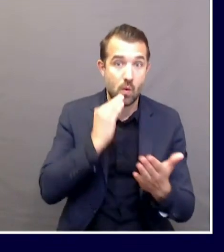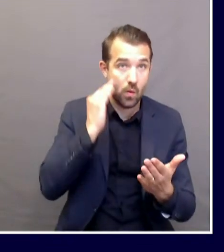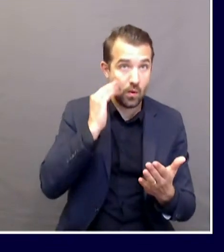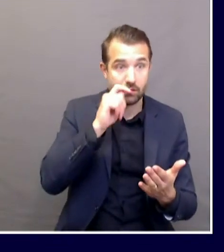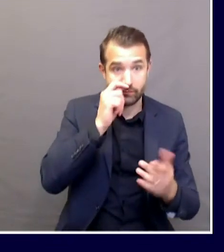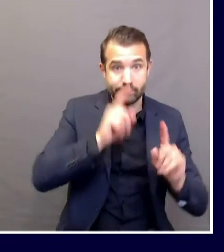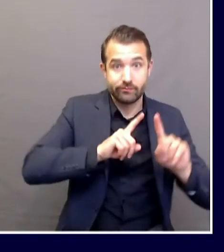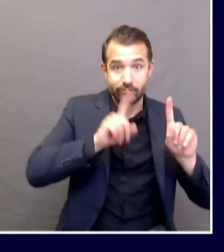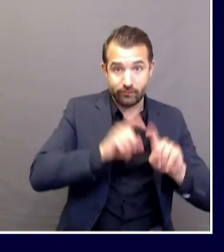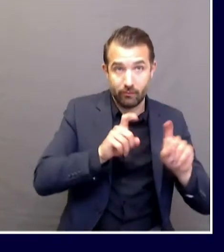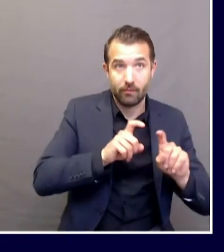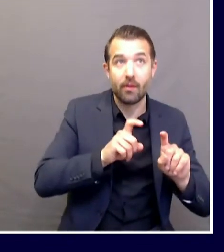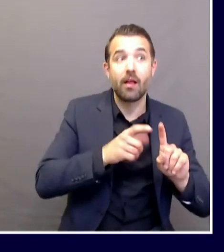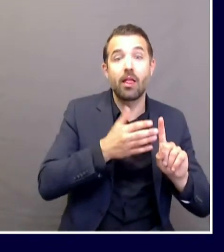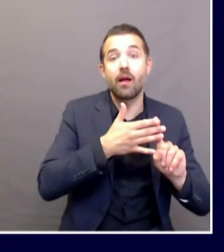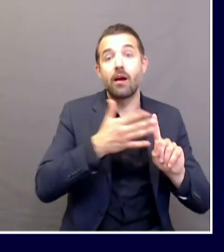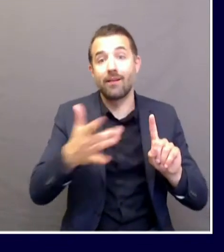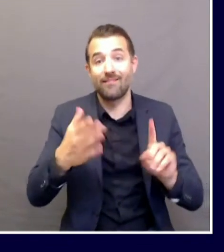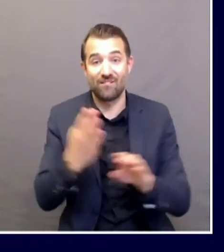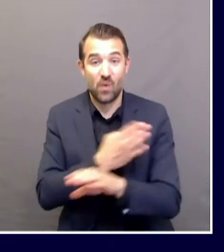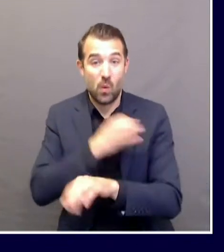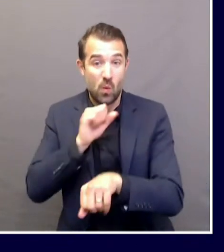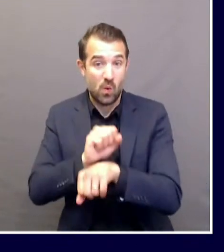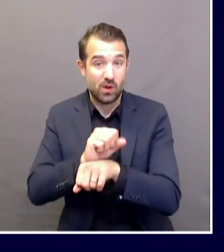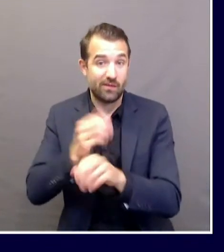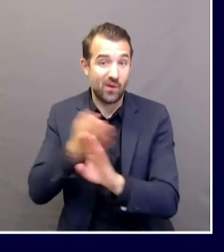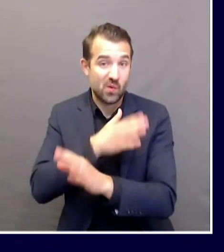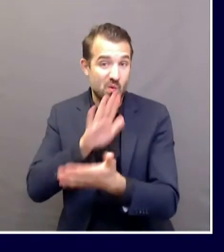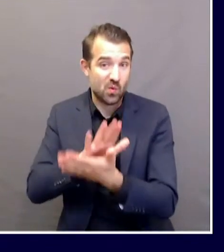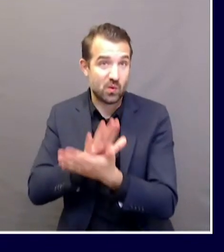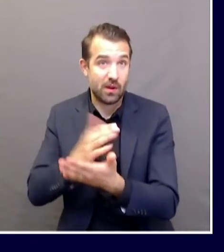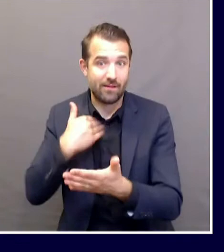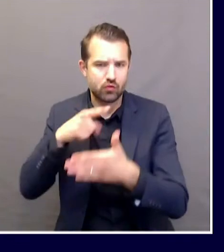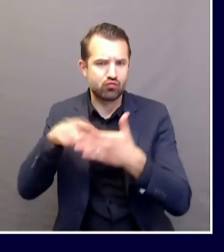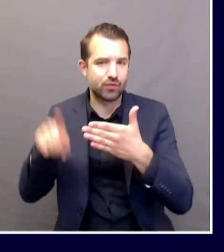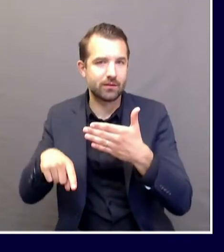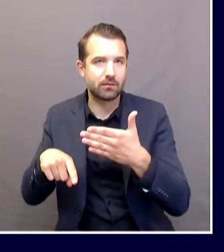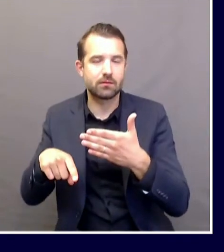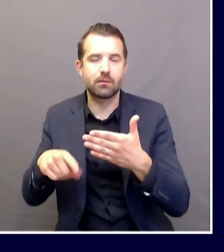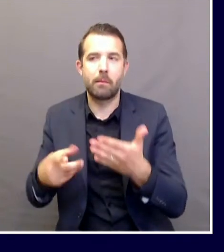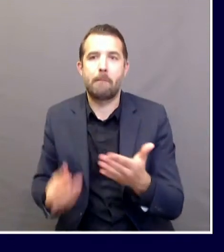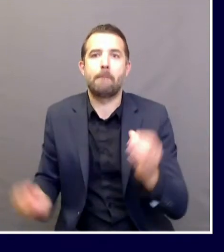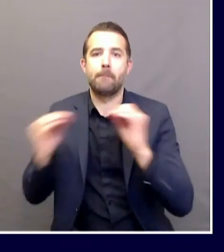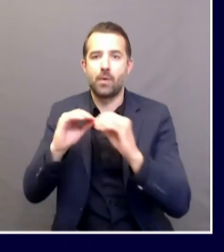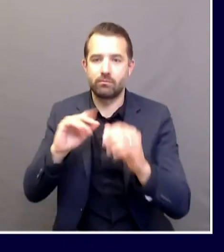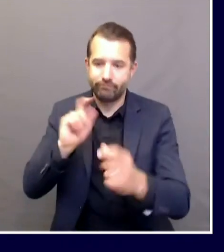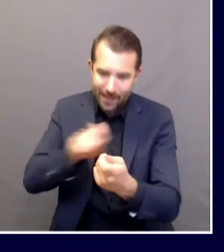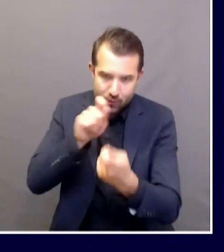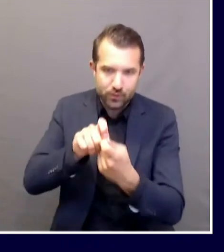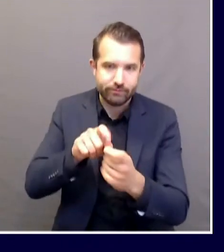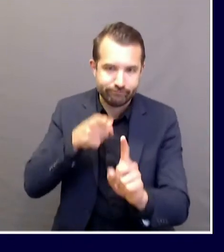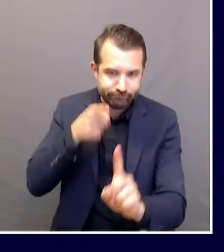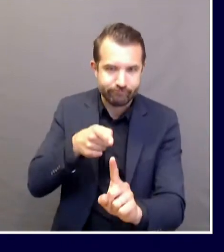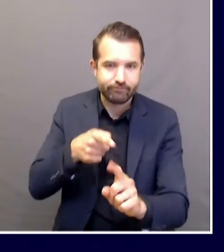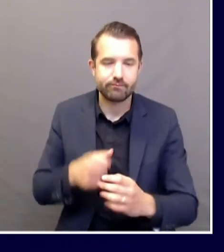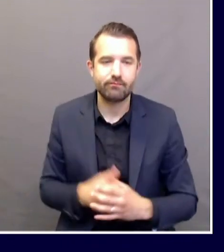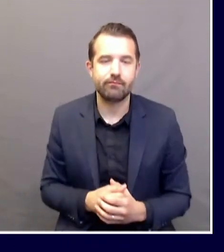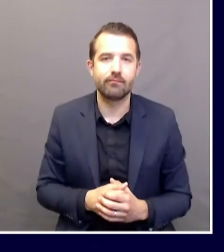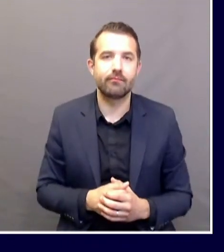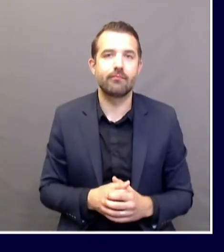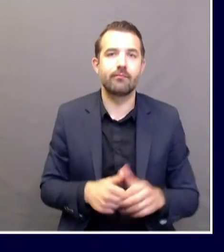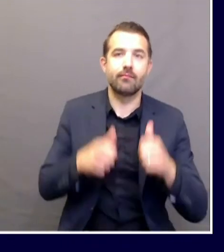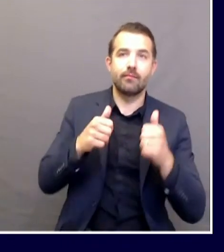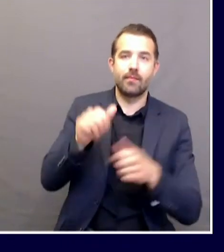That increases the accuracy of the results. Thank you. Let me go to Amy Brown next.